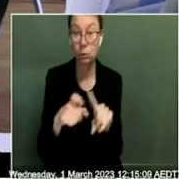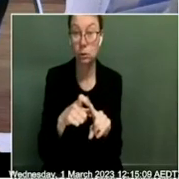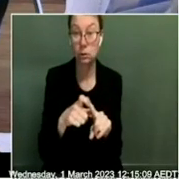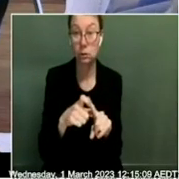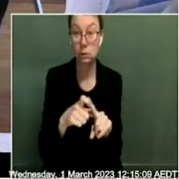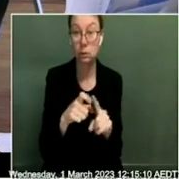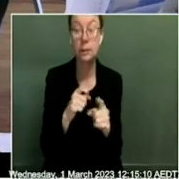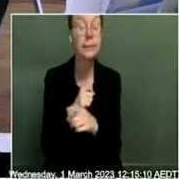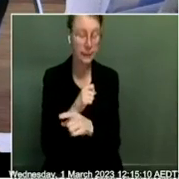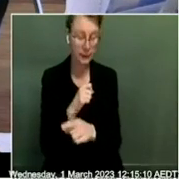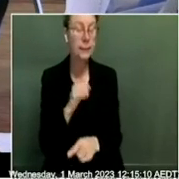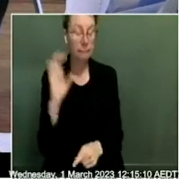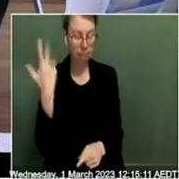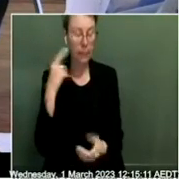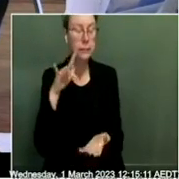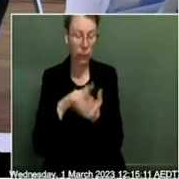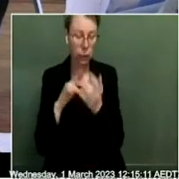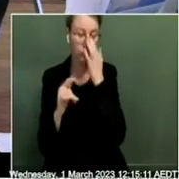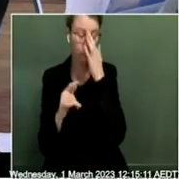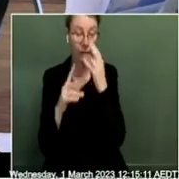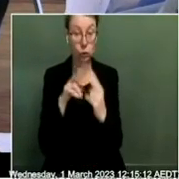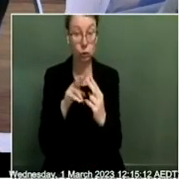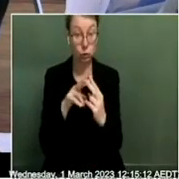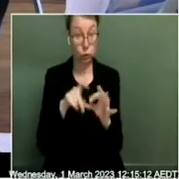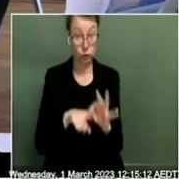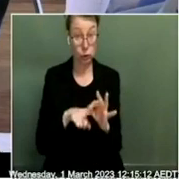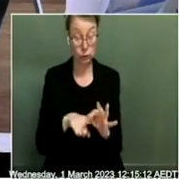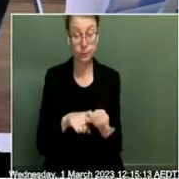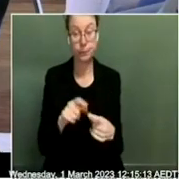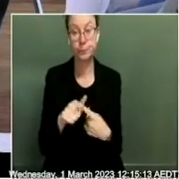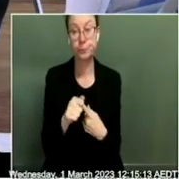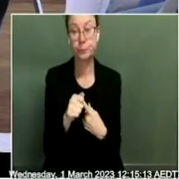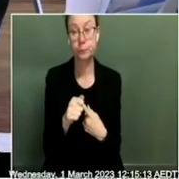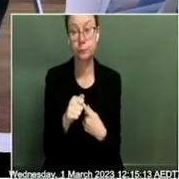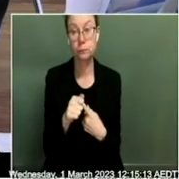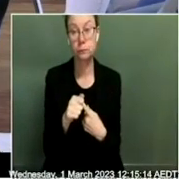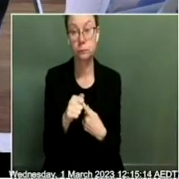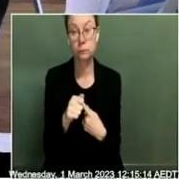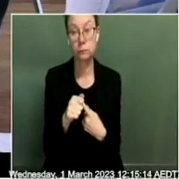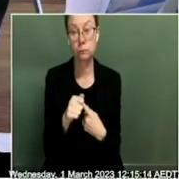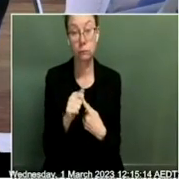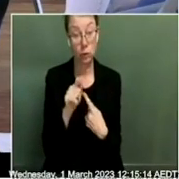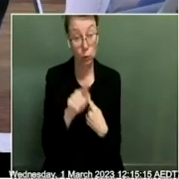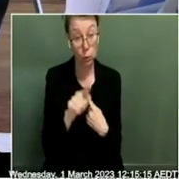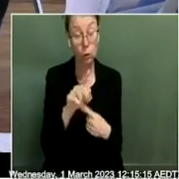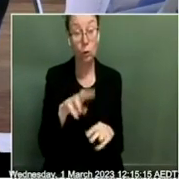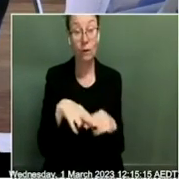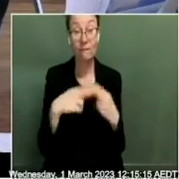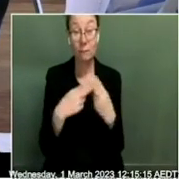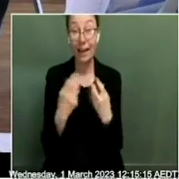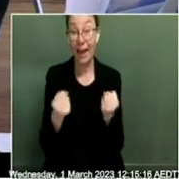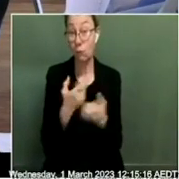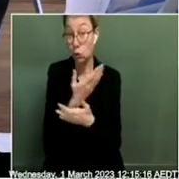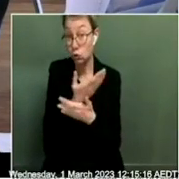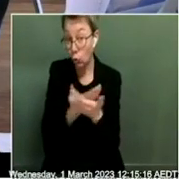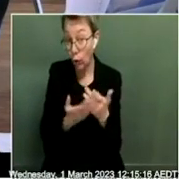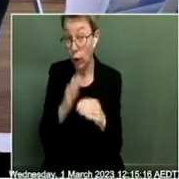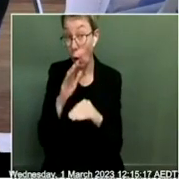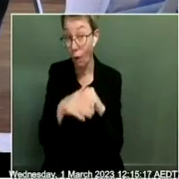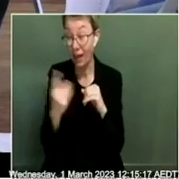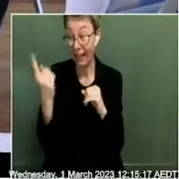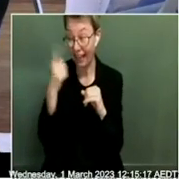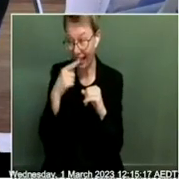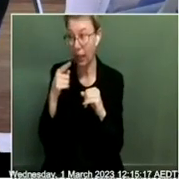is whether you and your family are holding stories of massacres, about where they happened